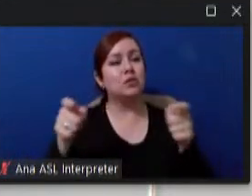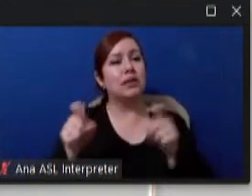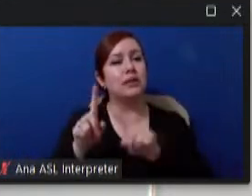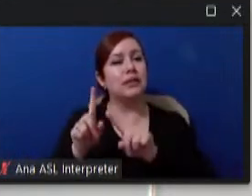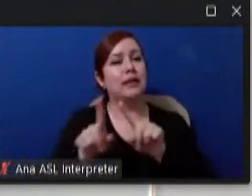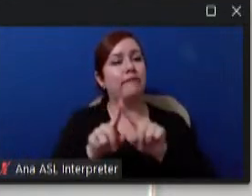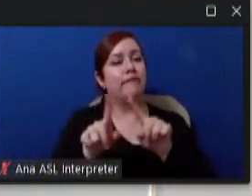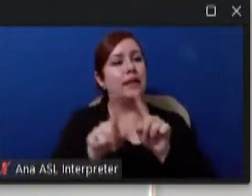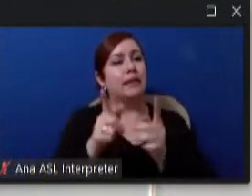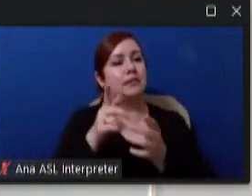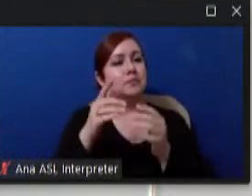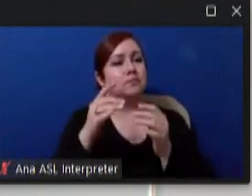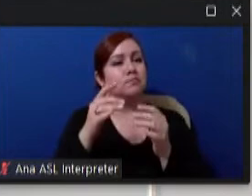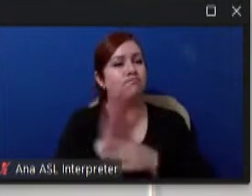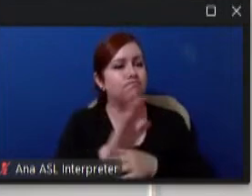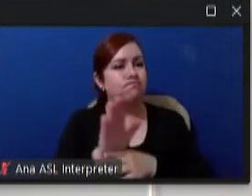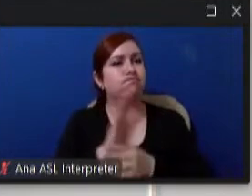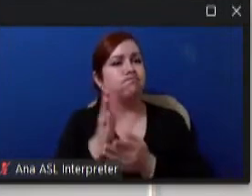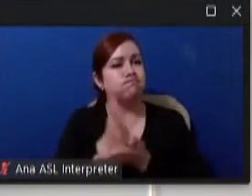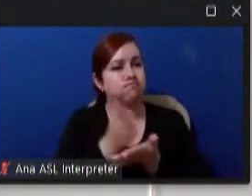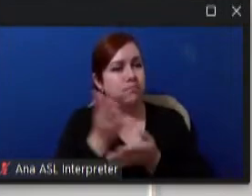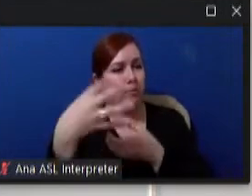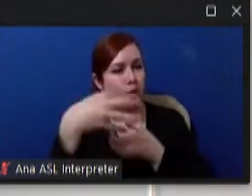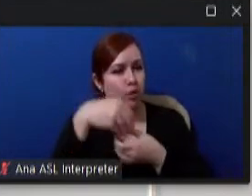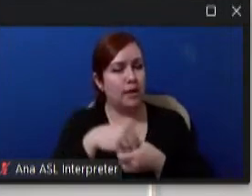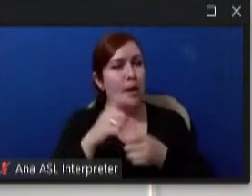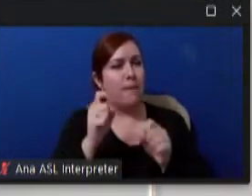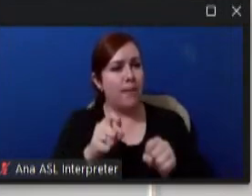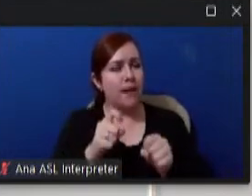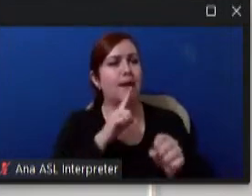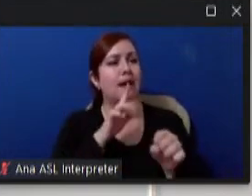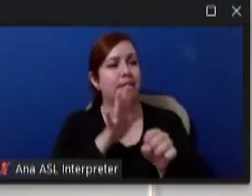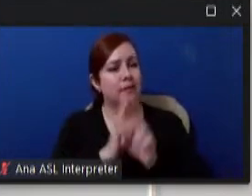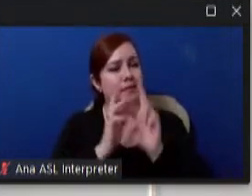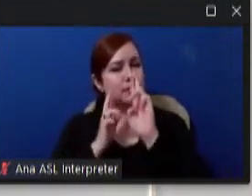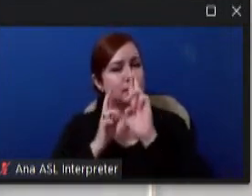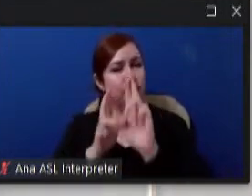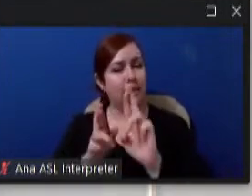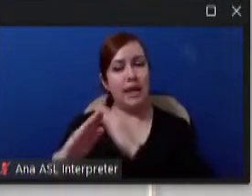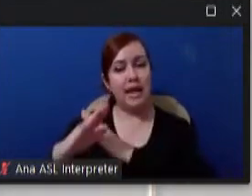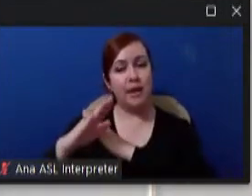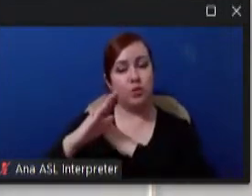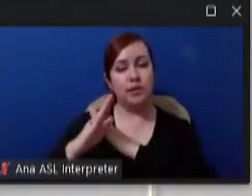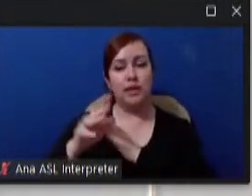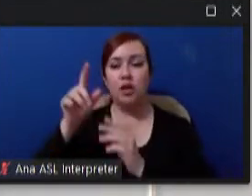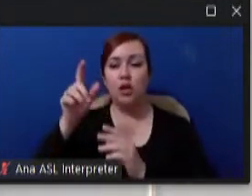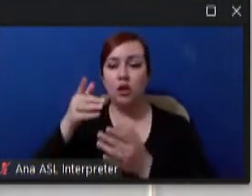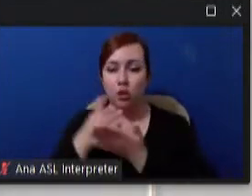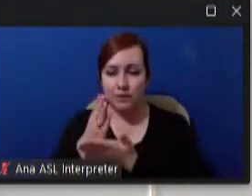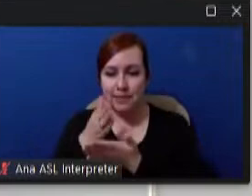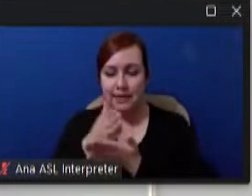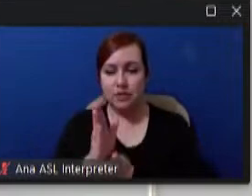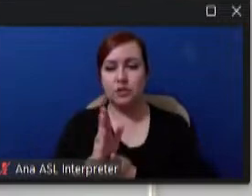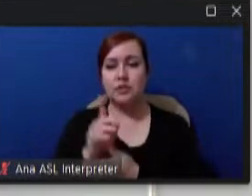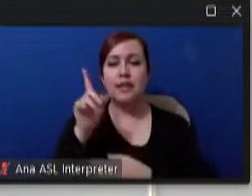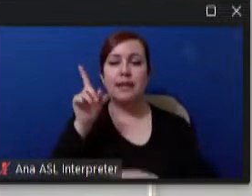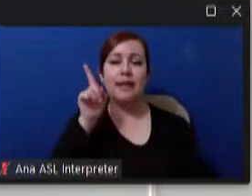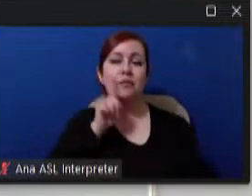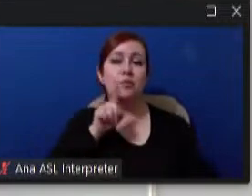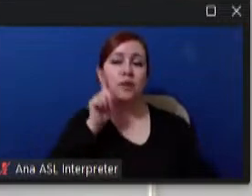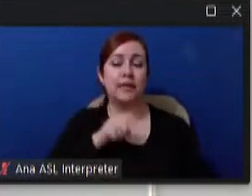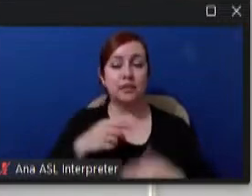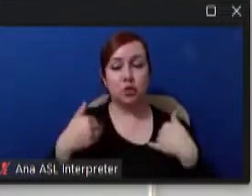coordination between the different areas involved to guarantee that these rights are protected